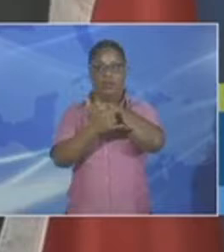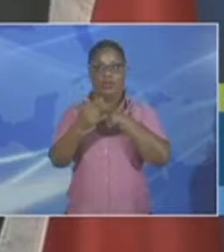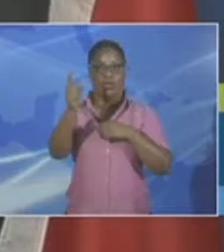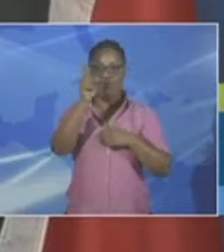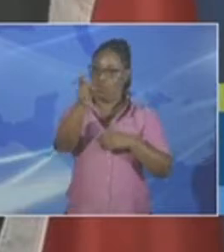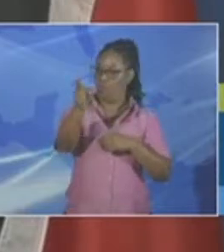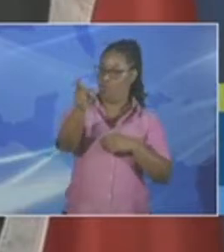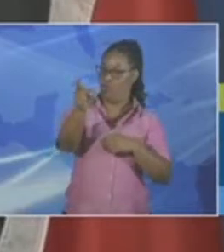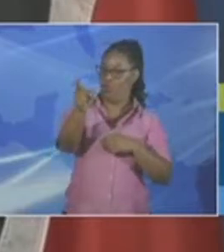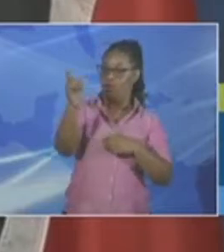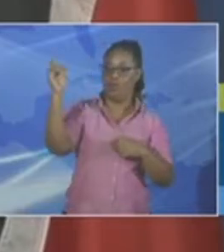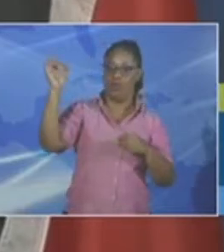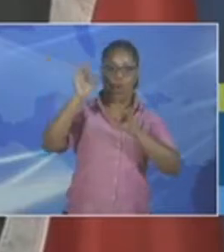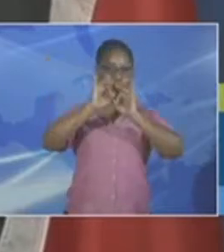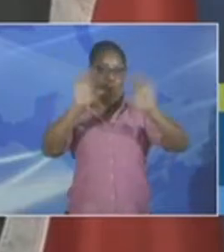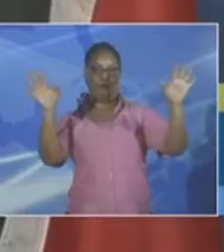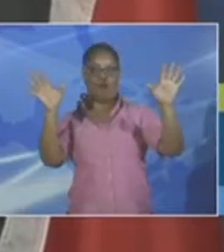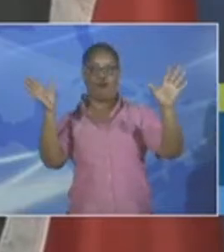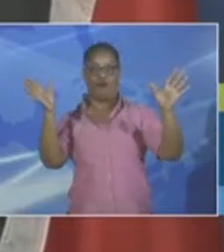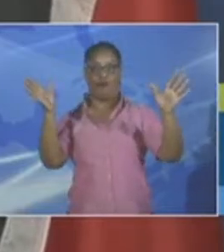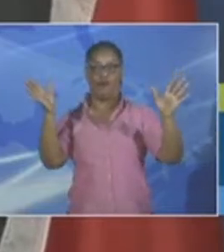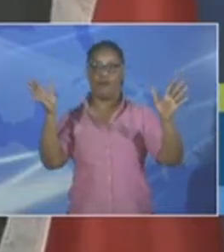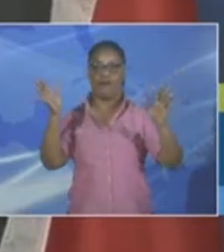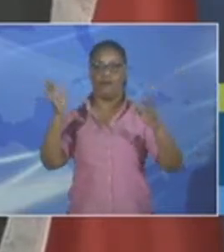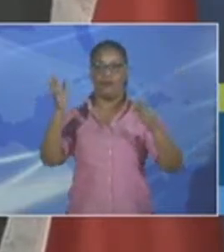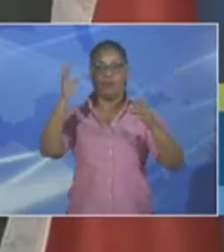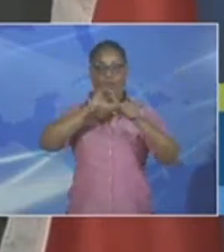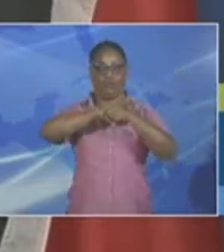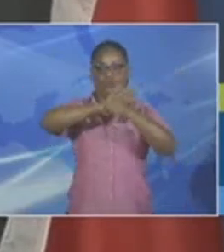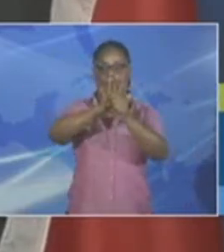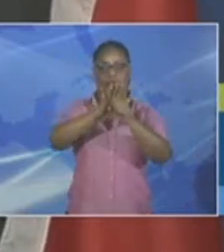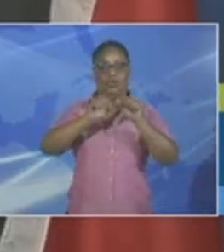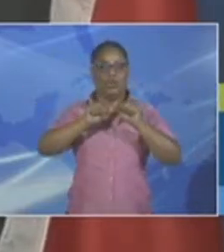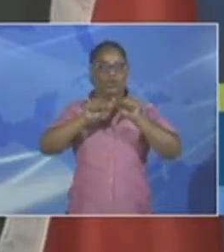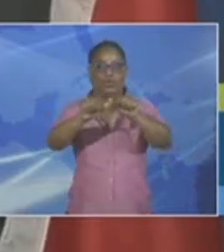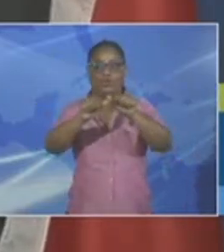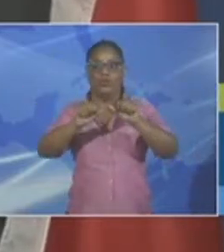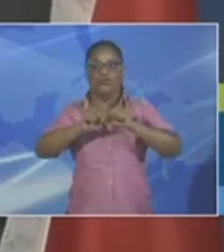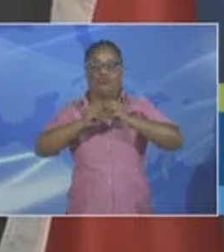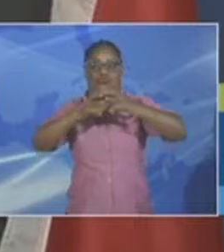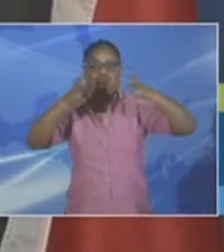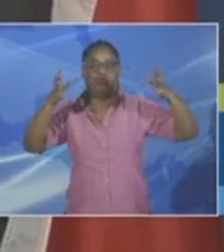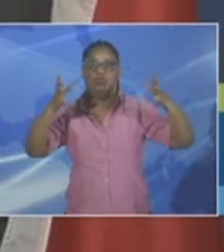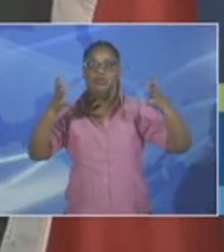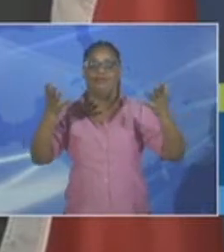severe outbreaks of COVID-19 and are required to respond.